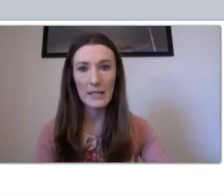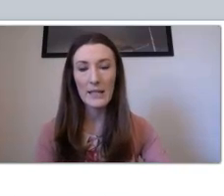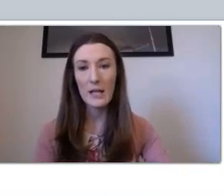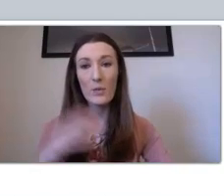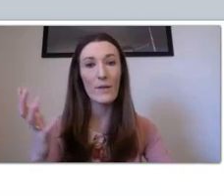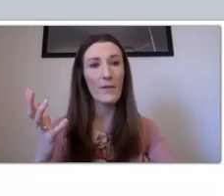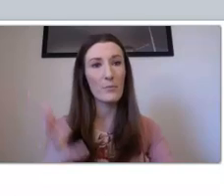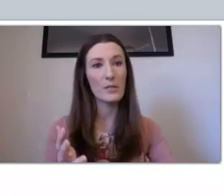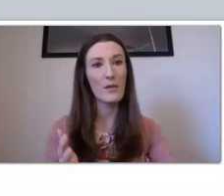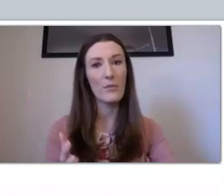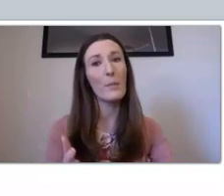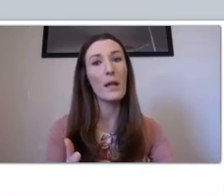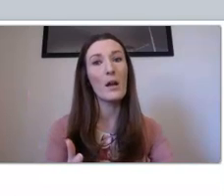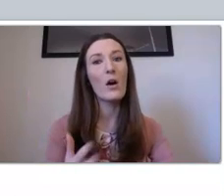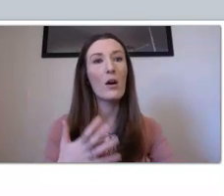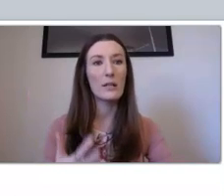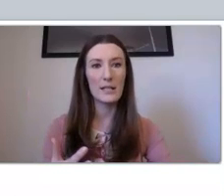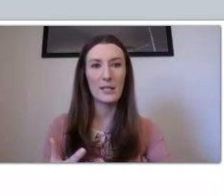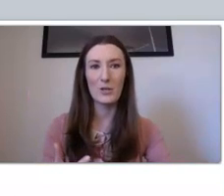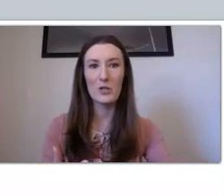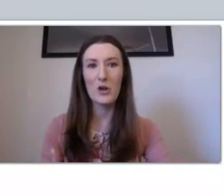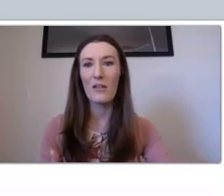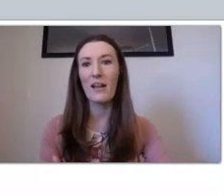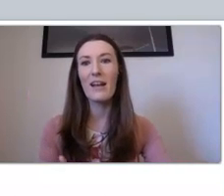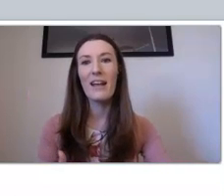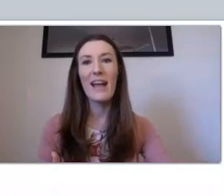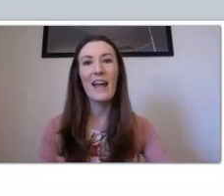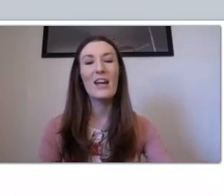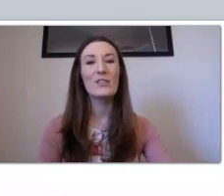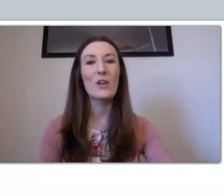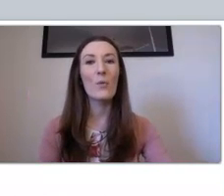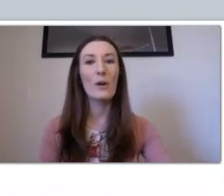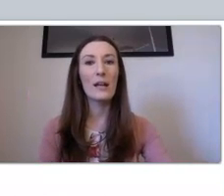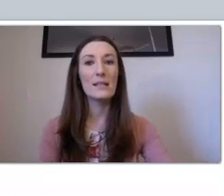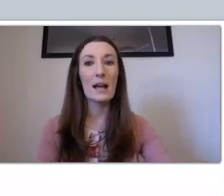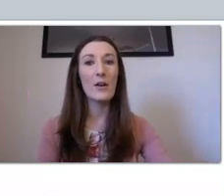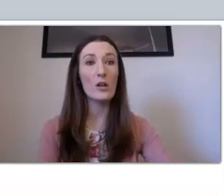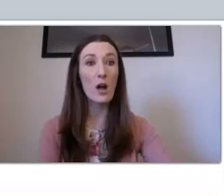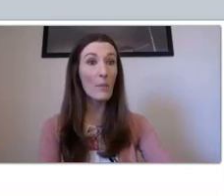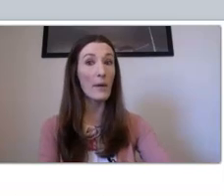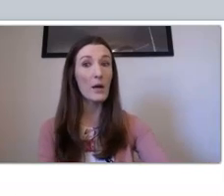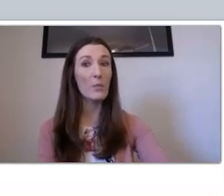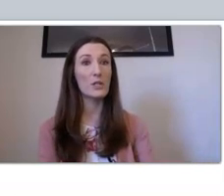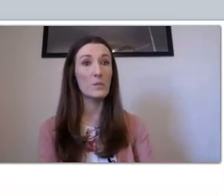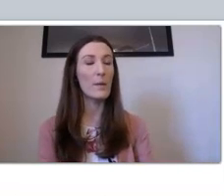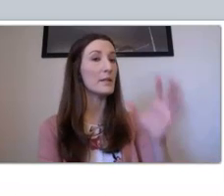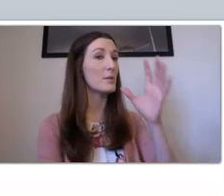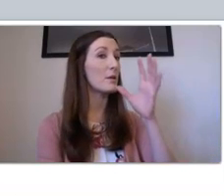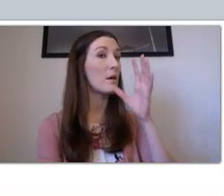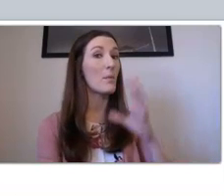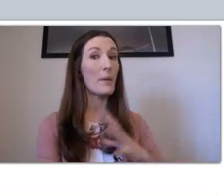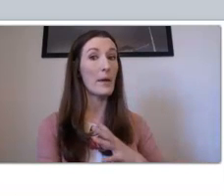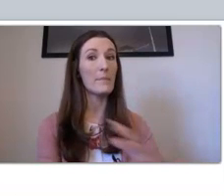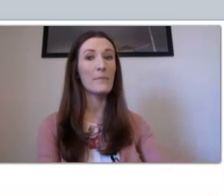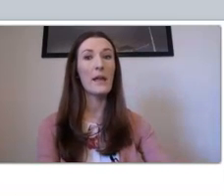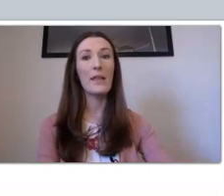example is that 25% of women are addicted to chocolate. Okay, so we're going to assign our topic, which is women. So we're